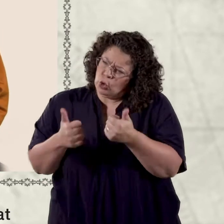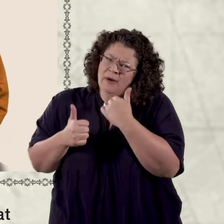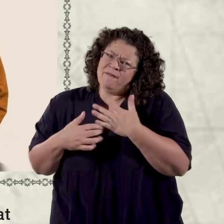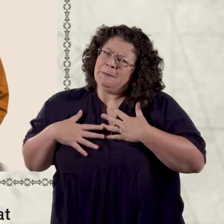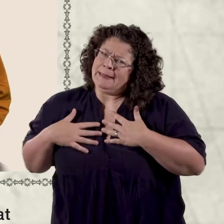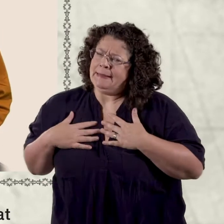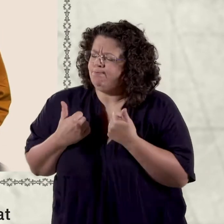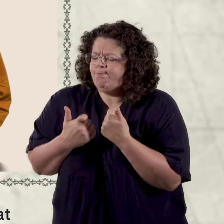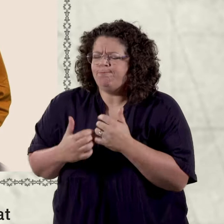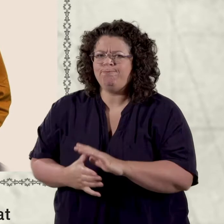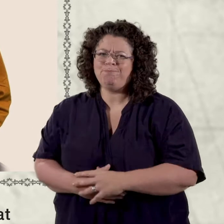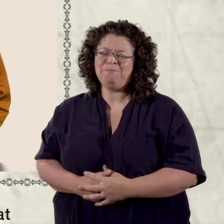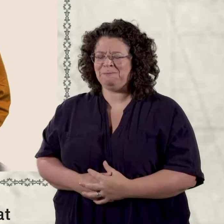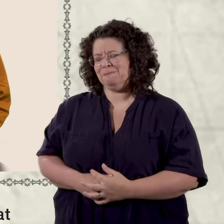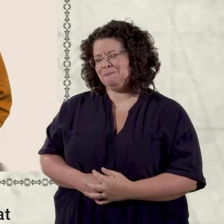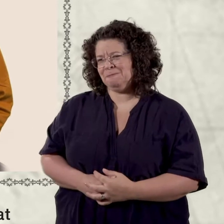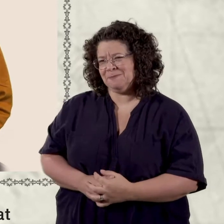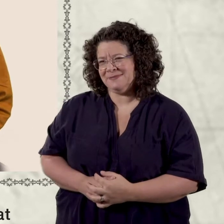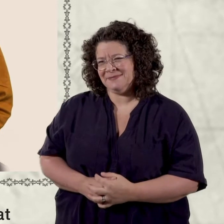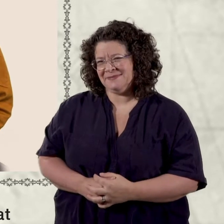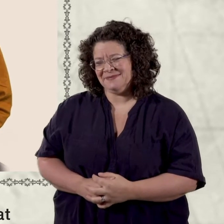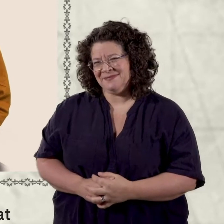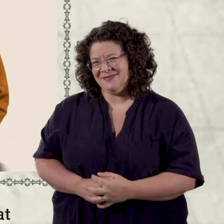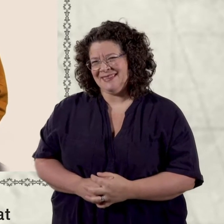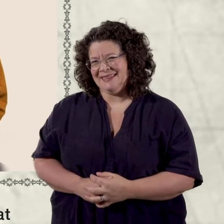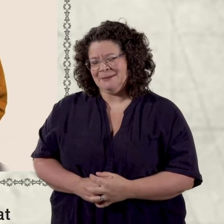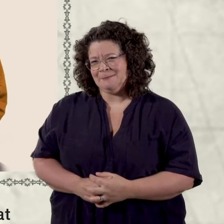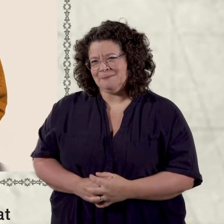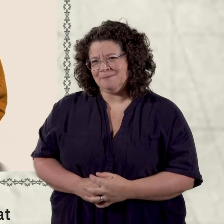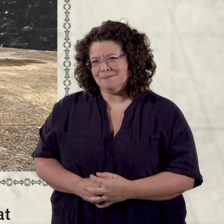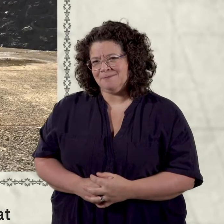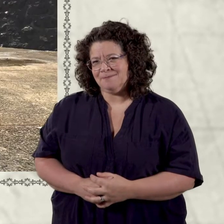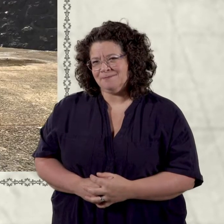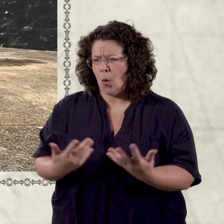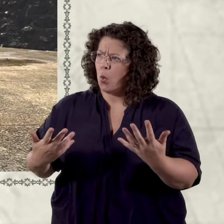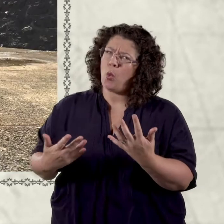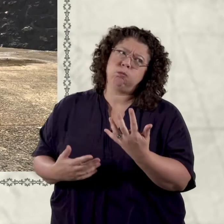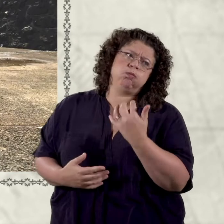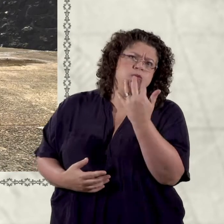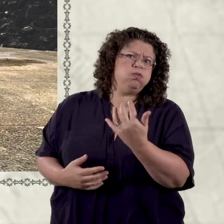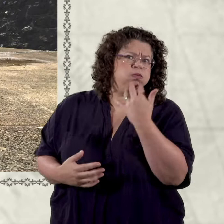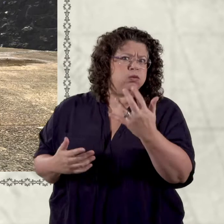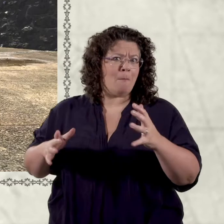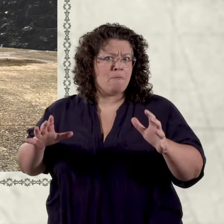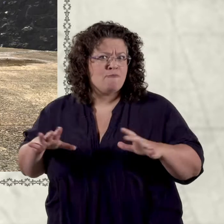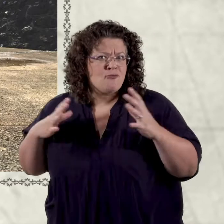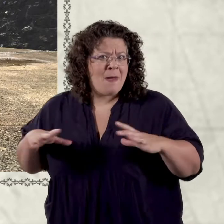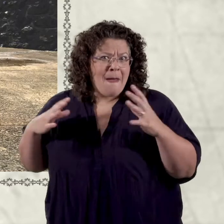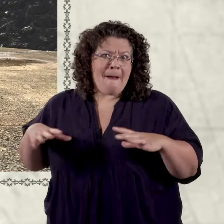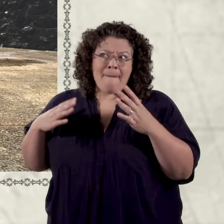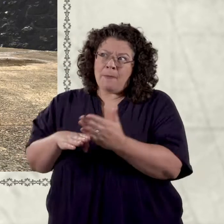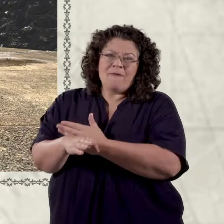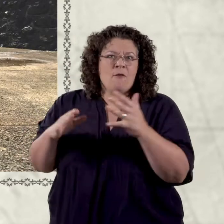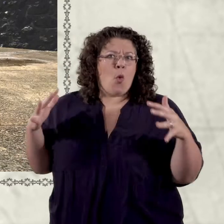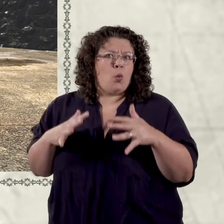stairs, that is going to be good enough for me. Yes. And even though there was lots